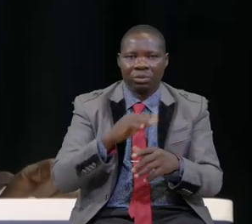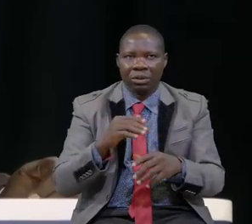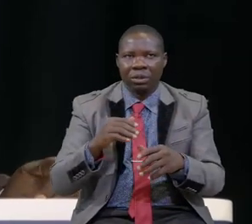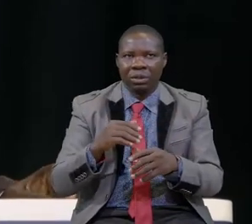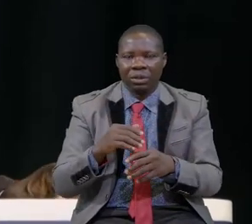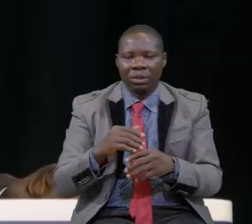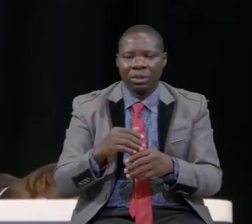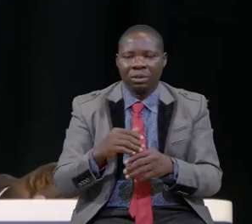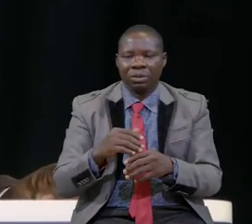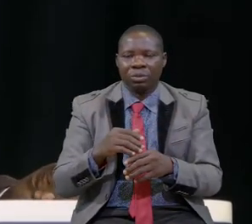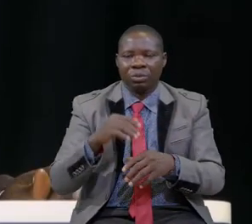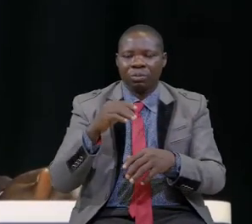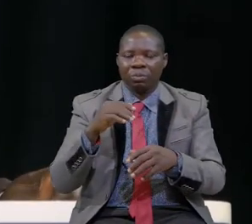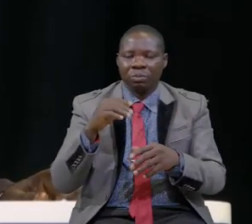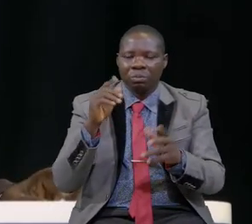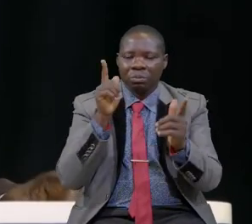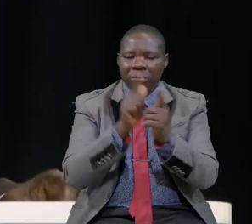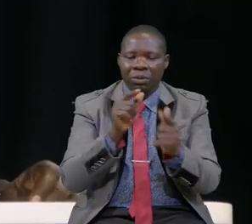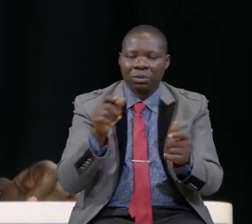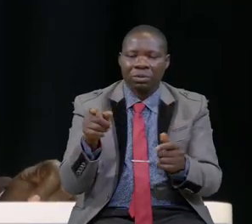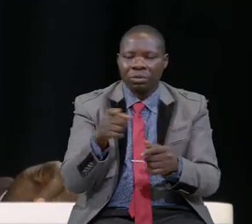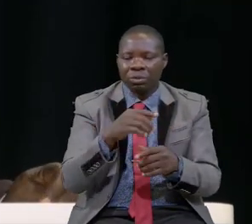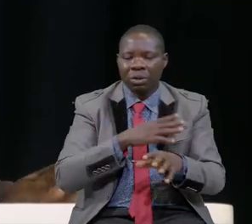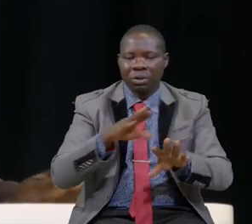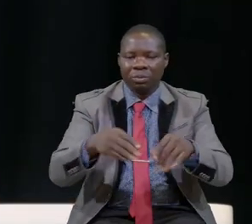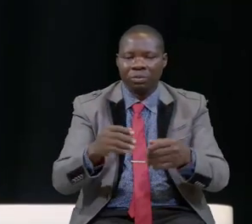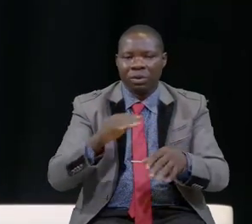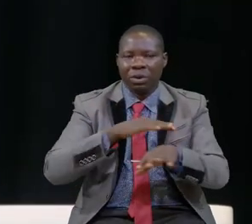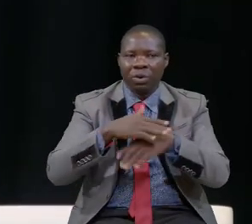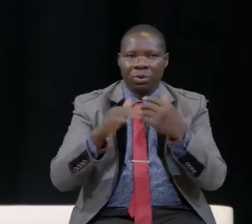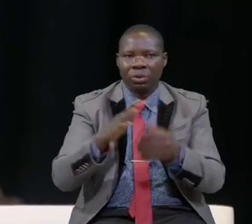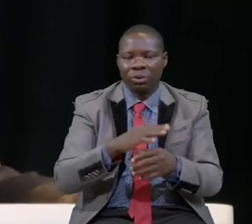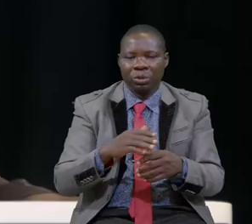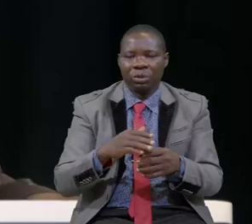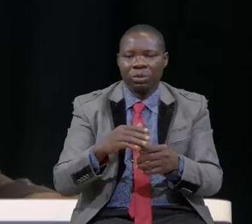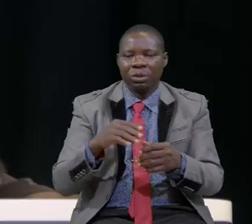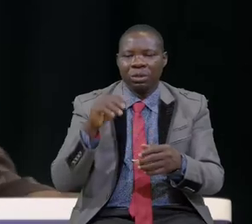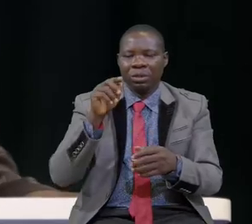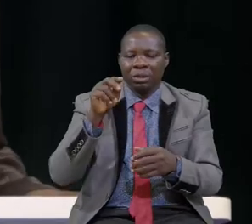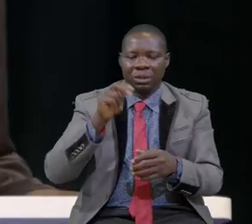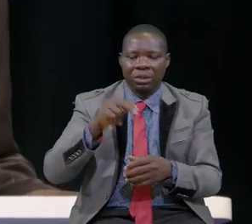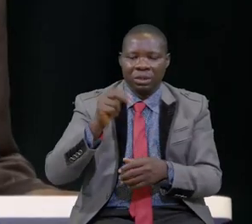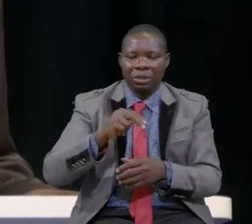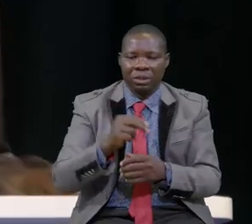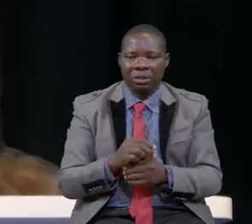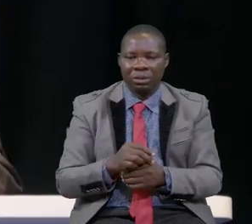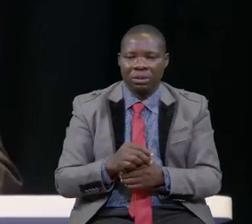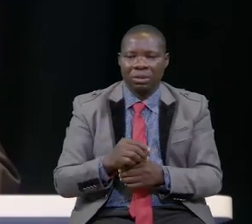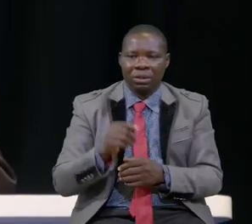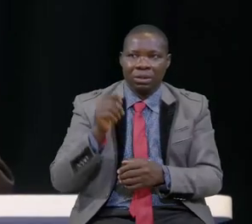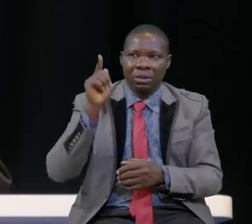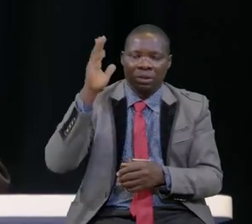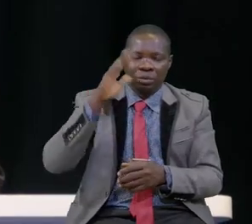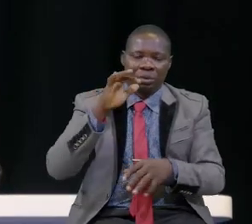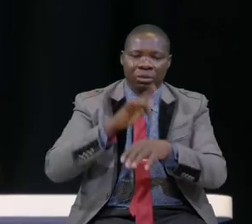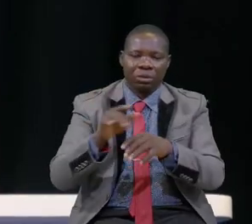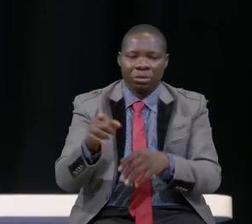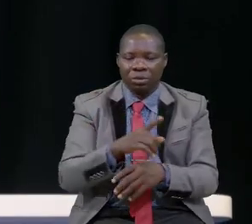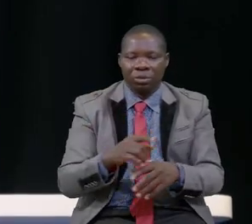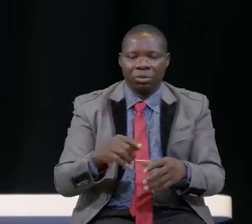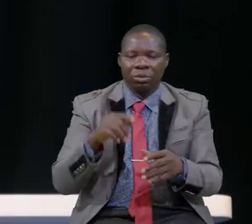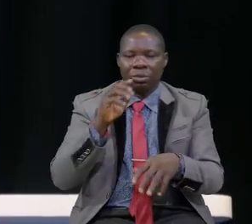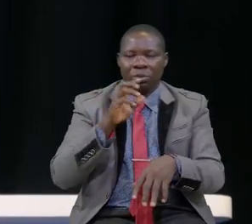your spiritual need. He will also meet your physical need. He will touch you tonight. And you